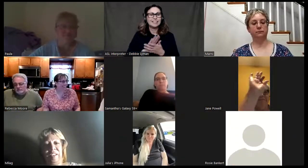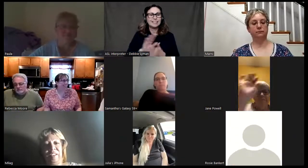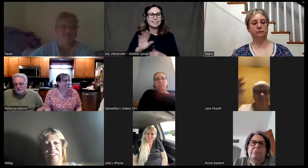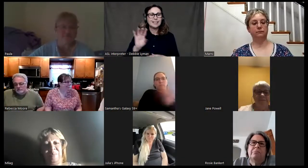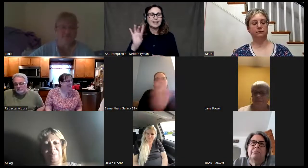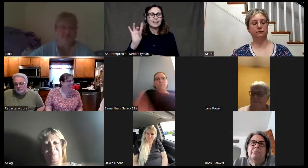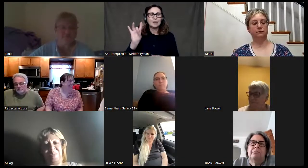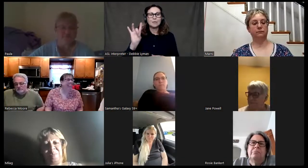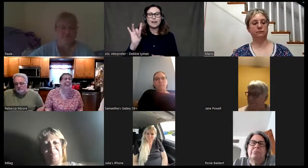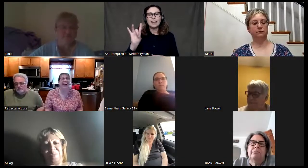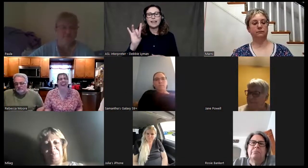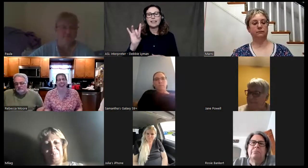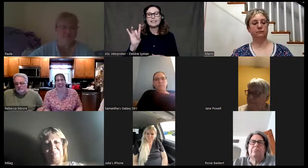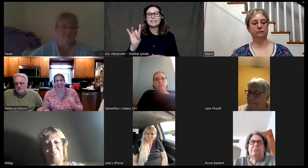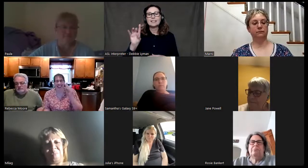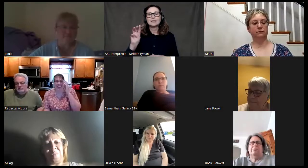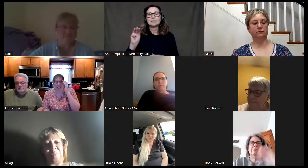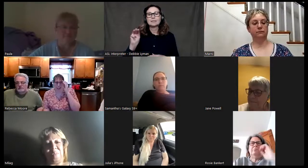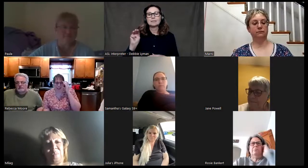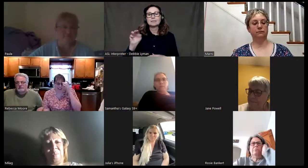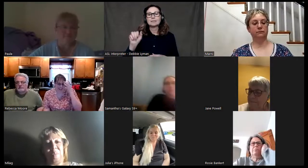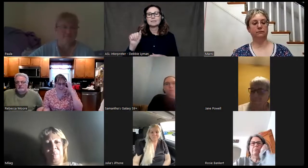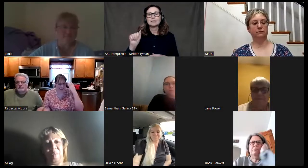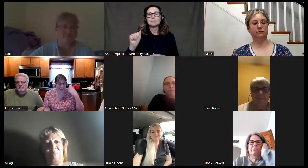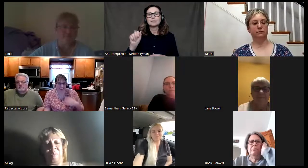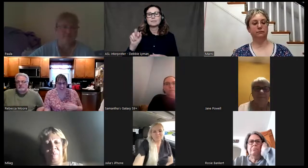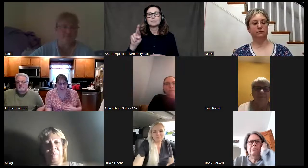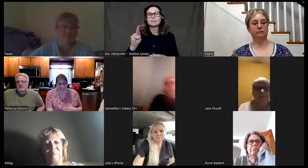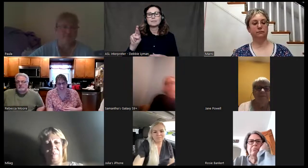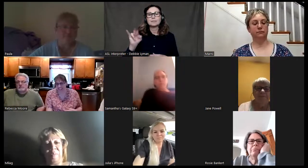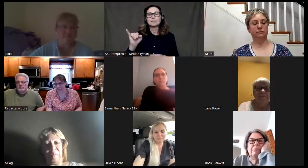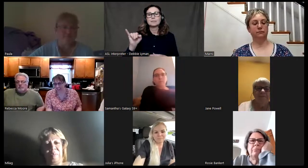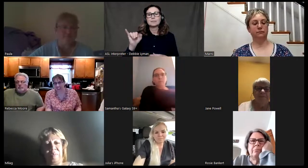Jane, good. Number 8.